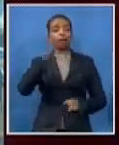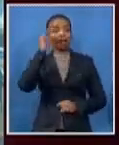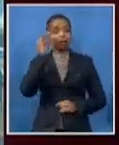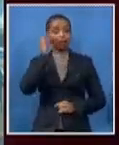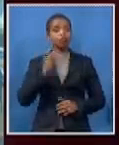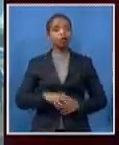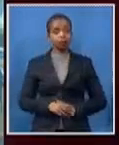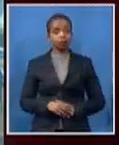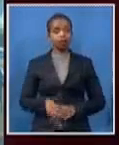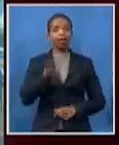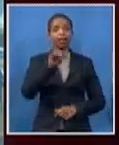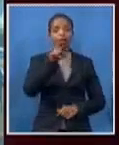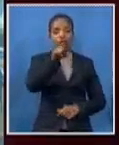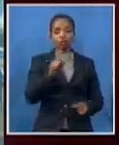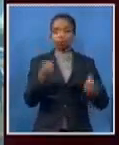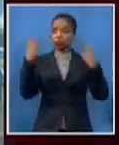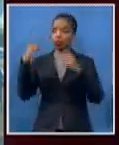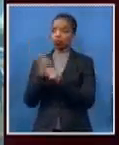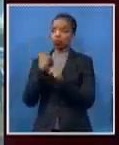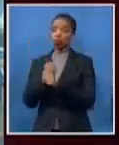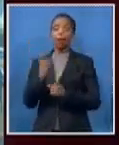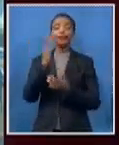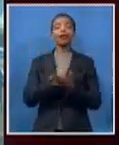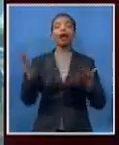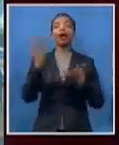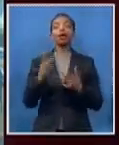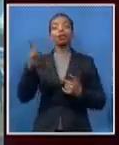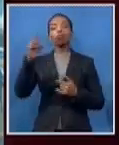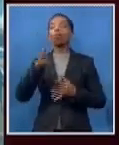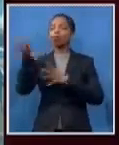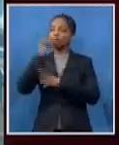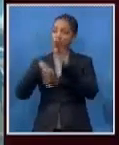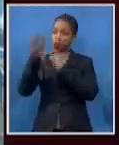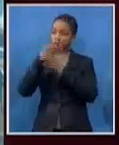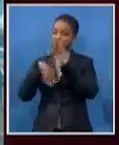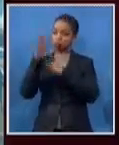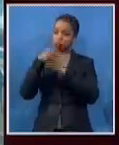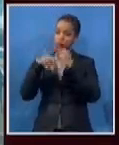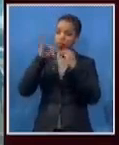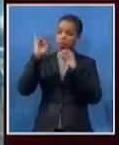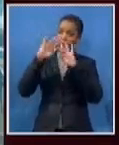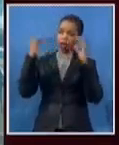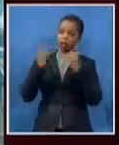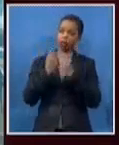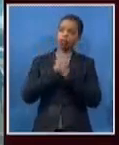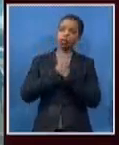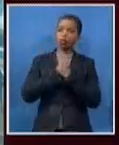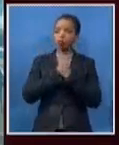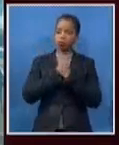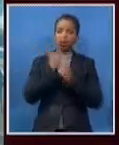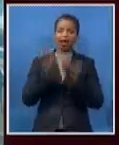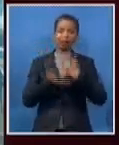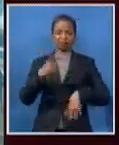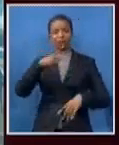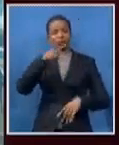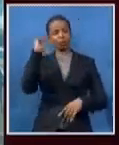that organization, that sector of the economy, and then maybe you hate your boss and you think you can do something